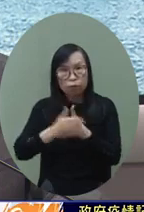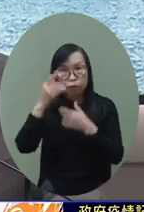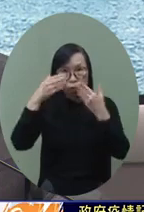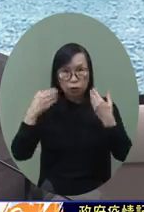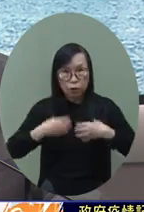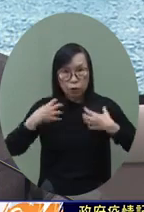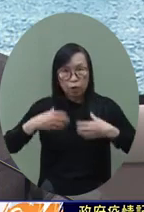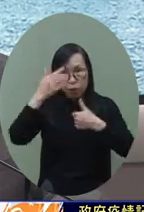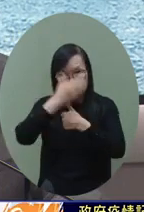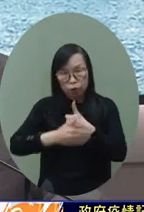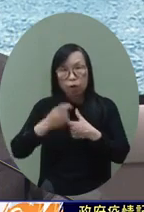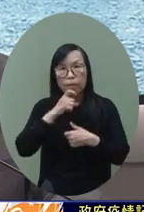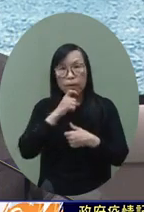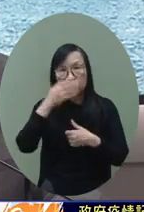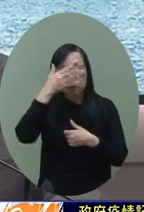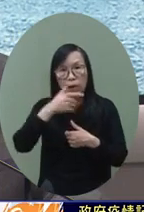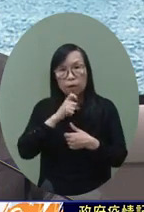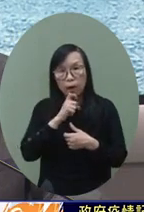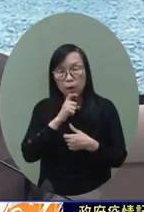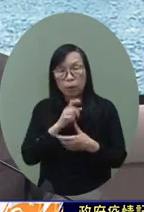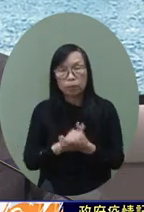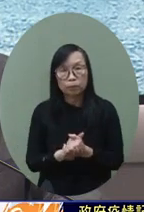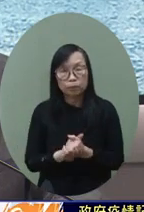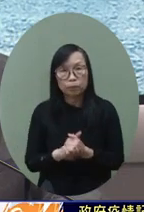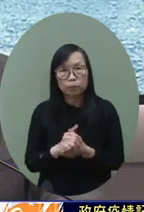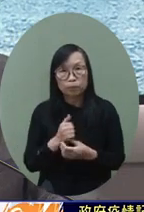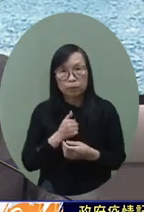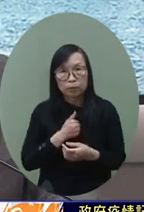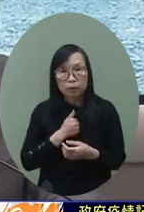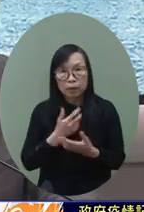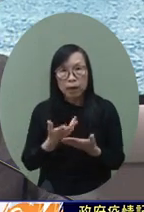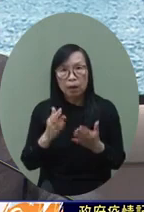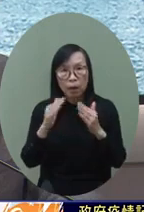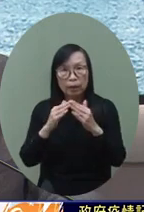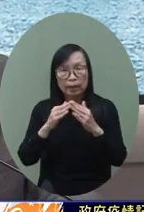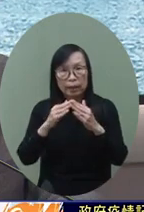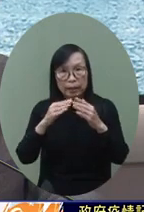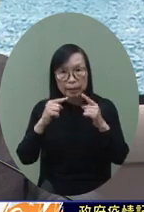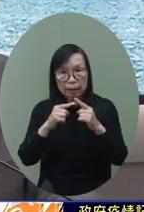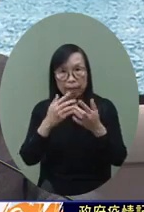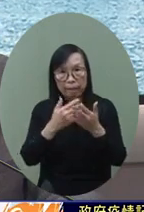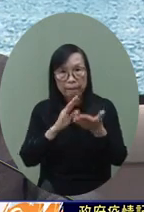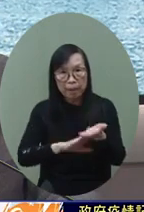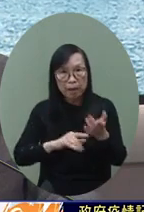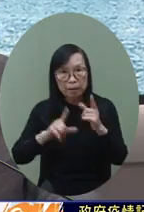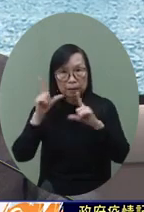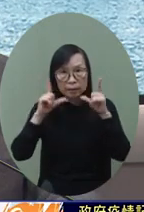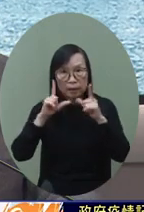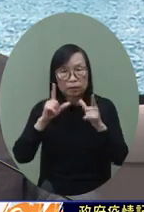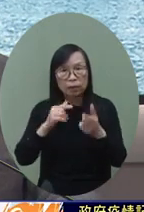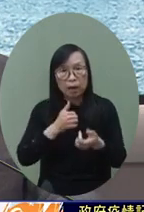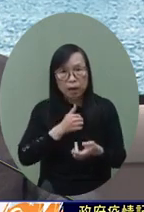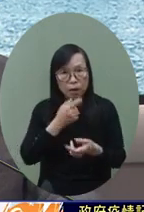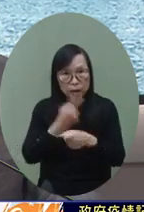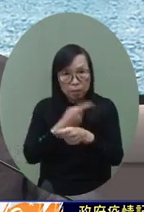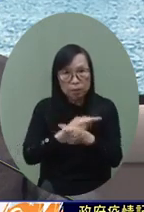have symptoms prior to hers and also tested preliminary positive. And I think the hospital is still investigating the source